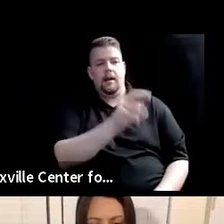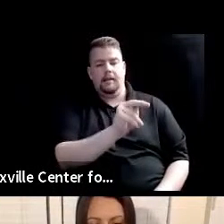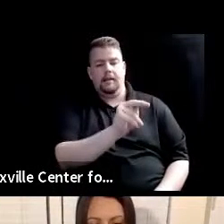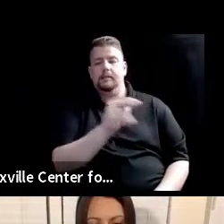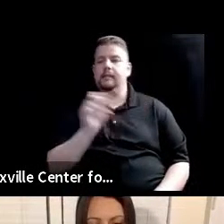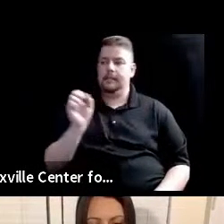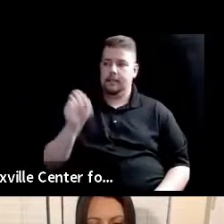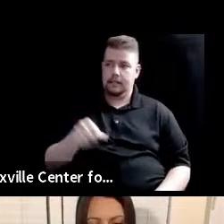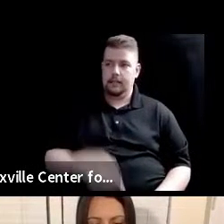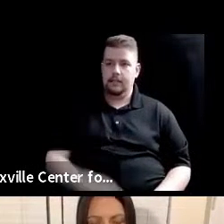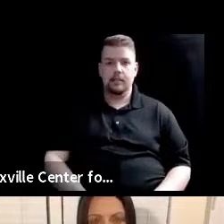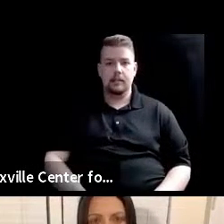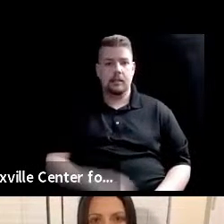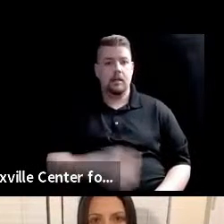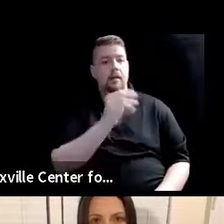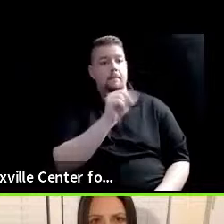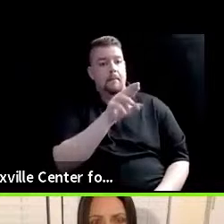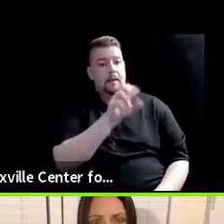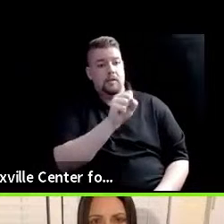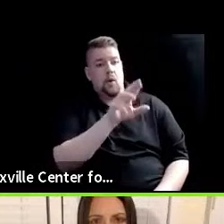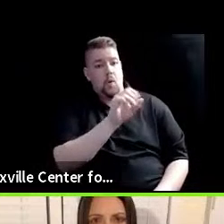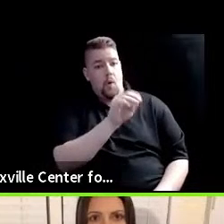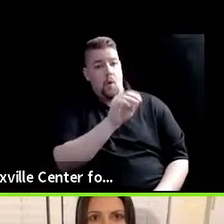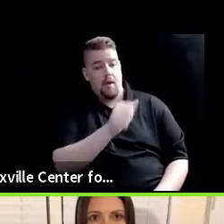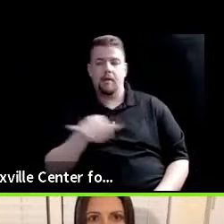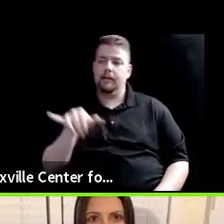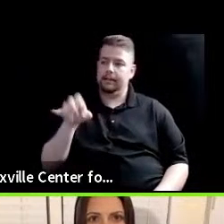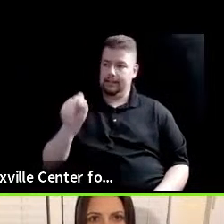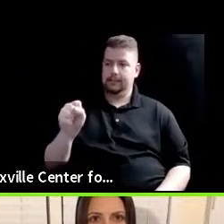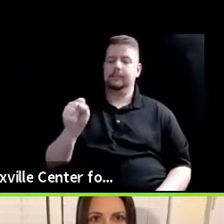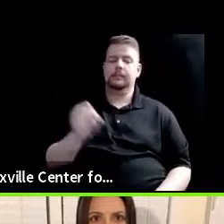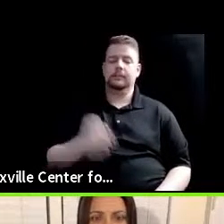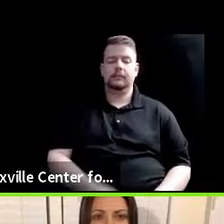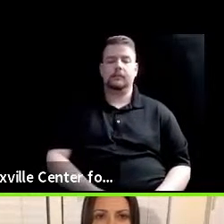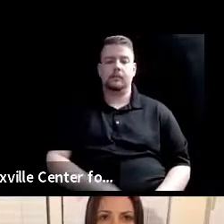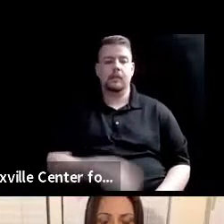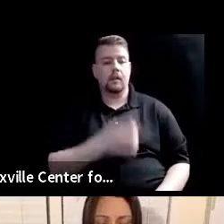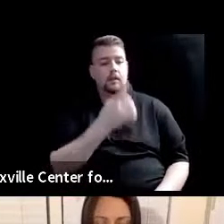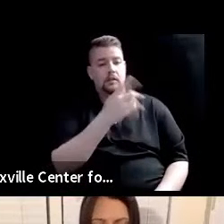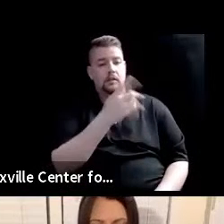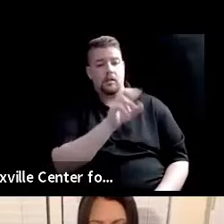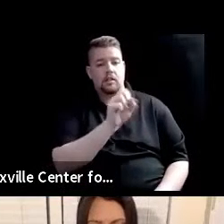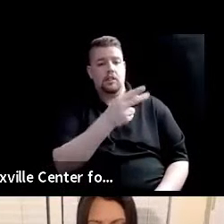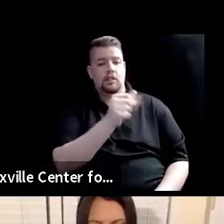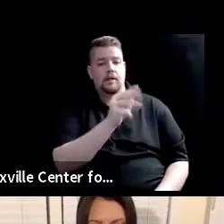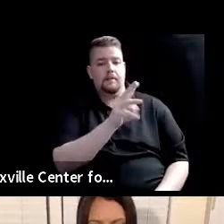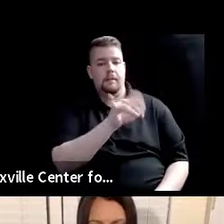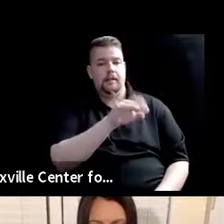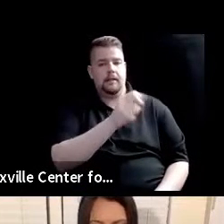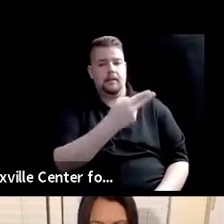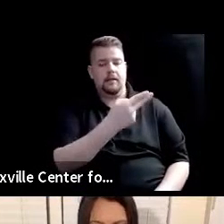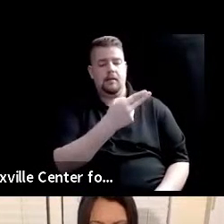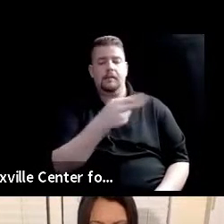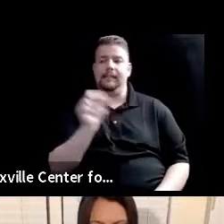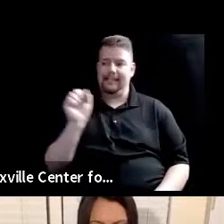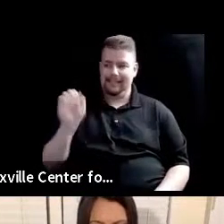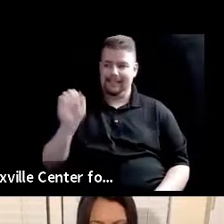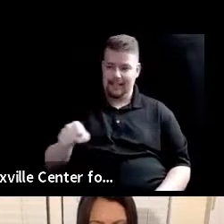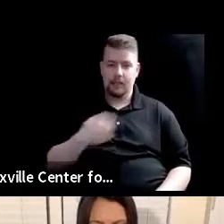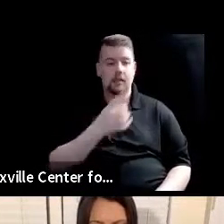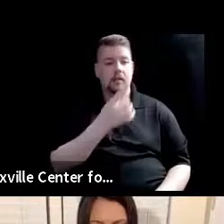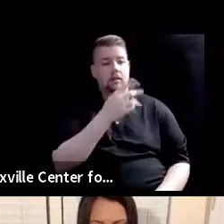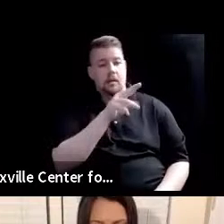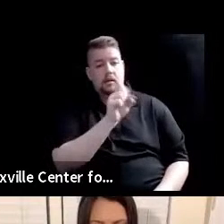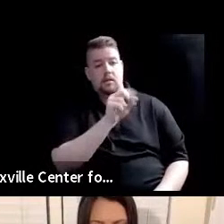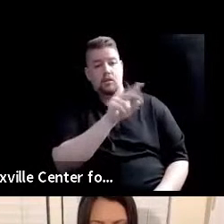Yes. Ms. Roma, Yes. Dr. Shamia, Yes. Dr.